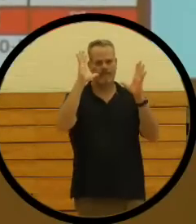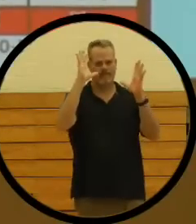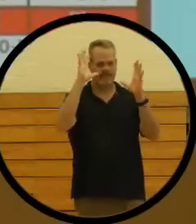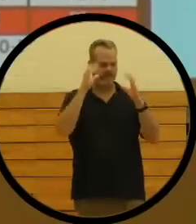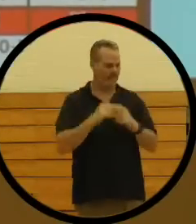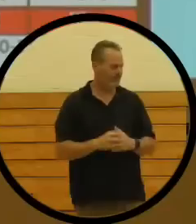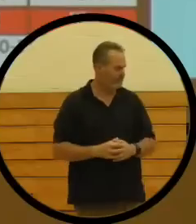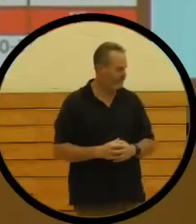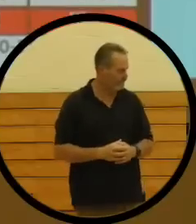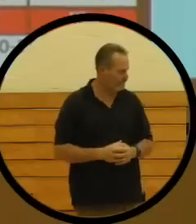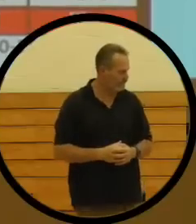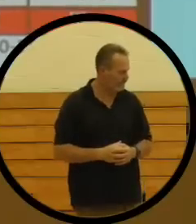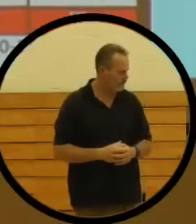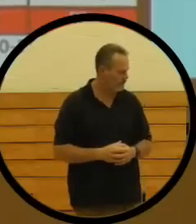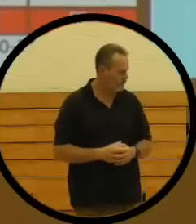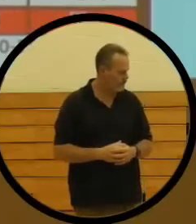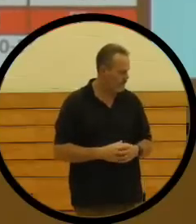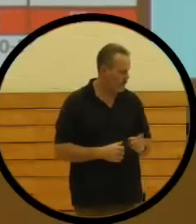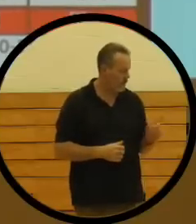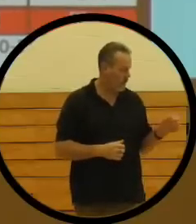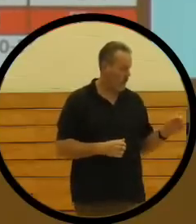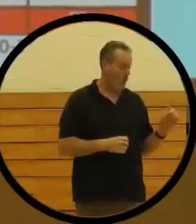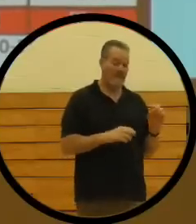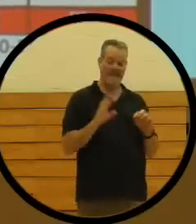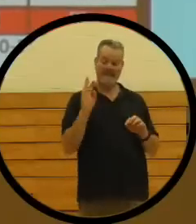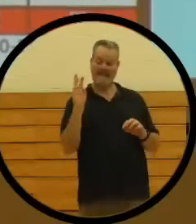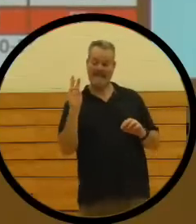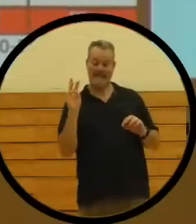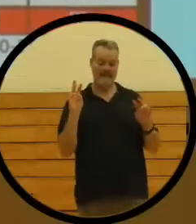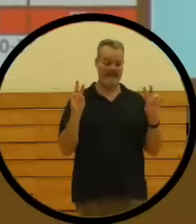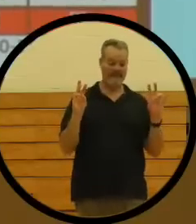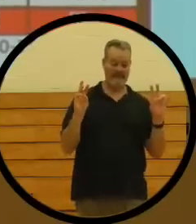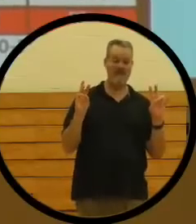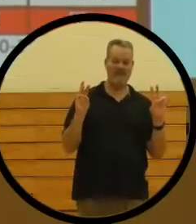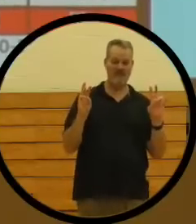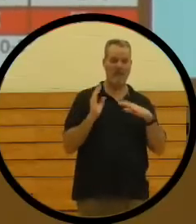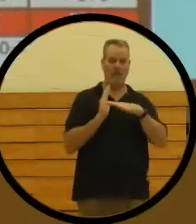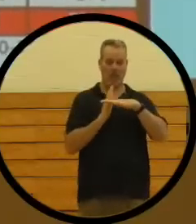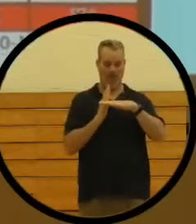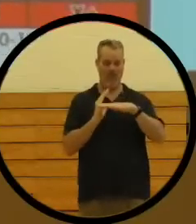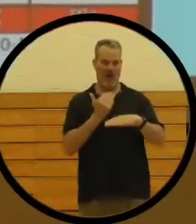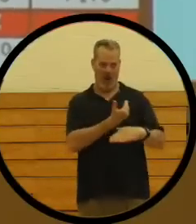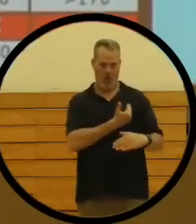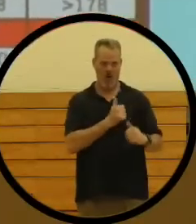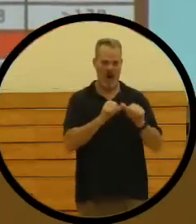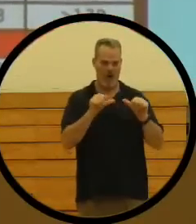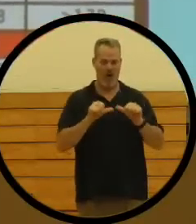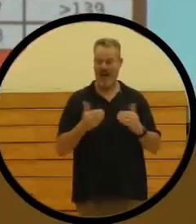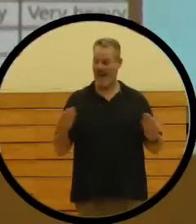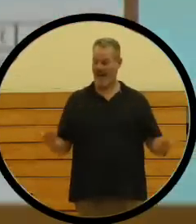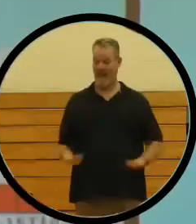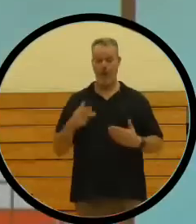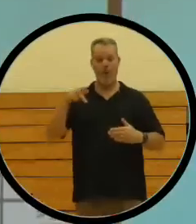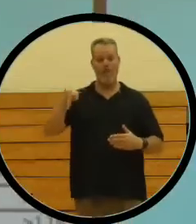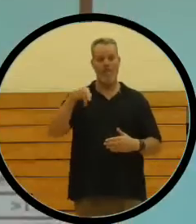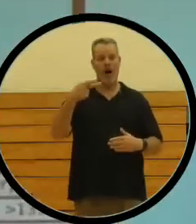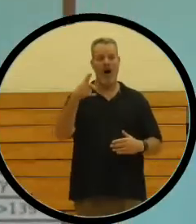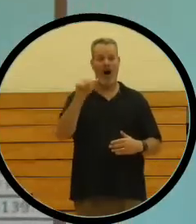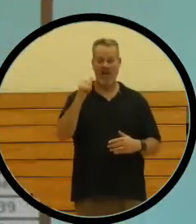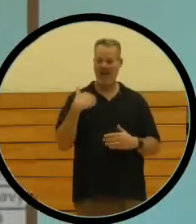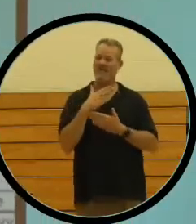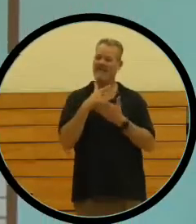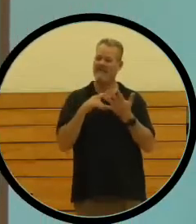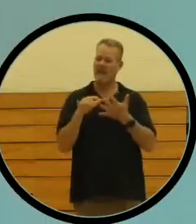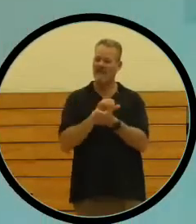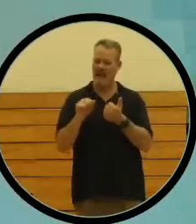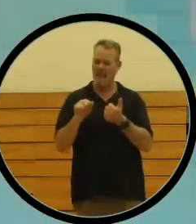So we were in this area, 6 to low 7, right? And so here in Pahala, you had some damage that